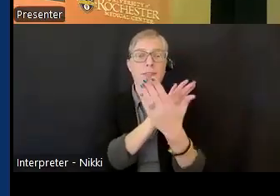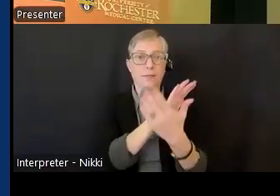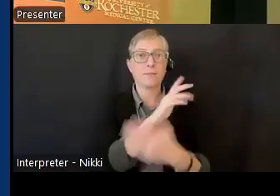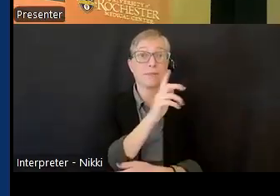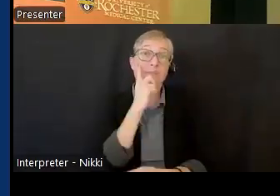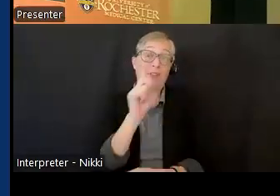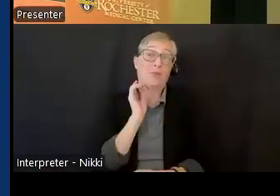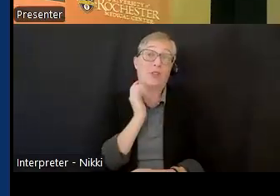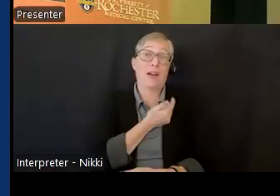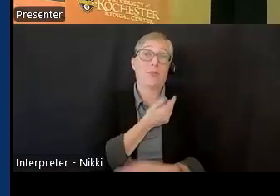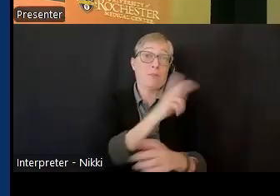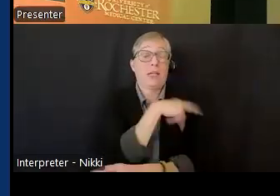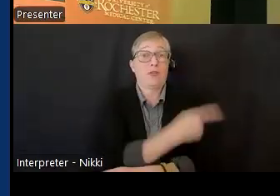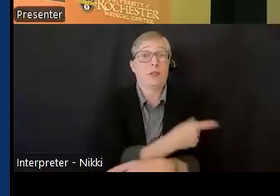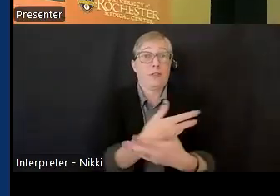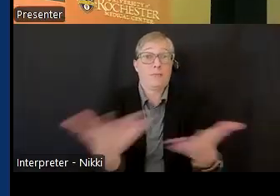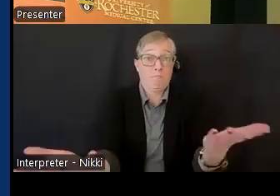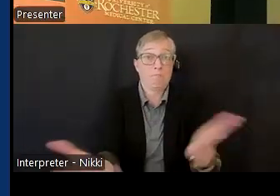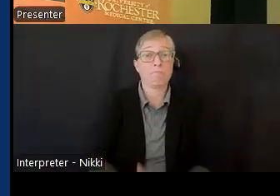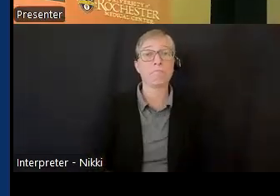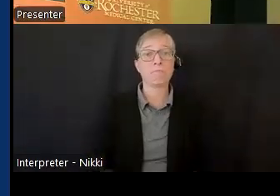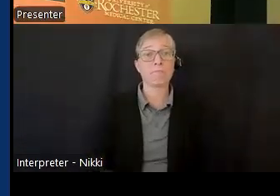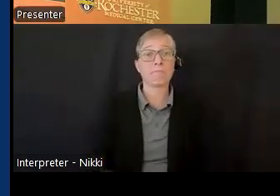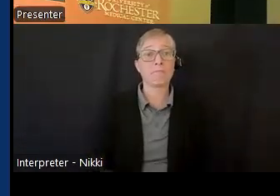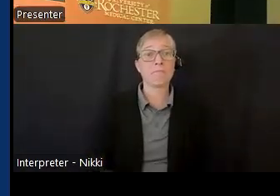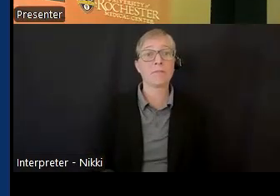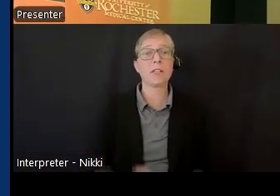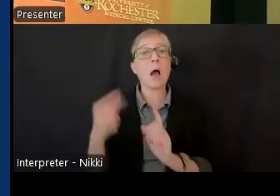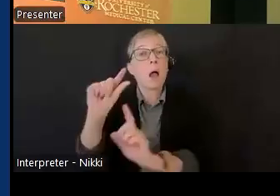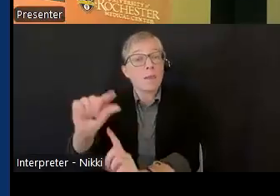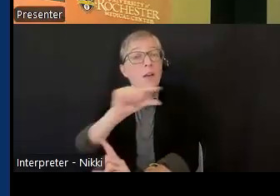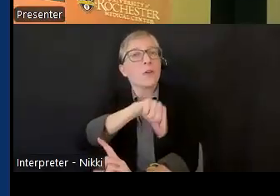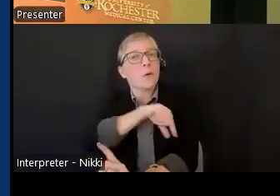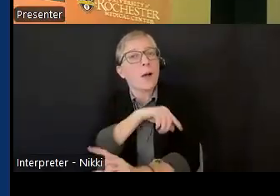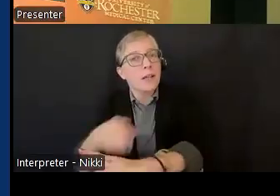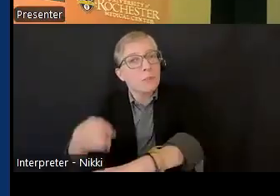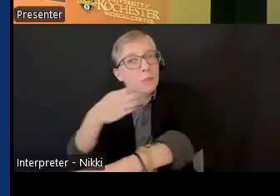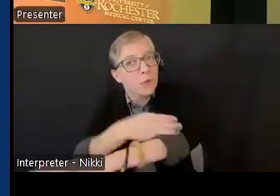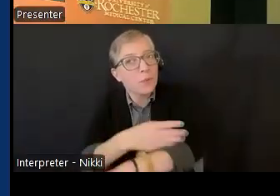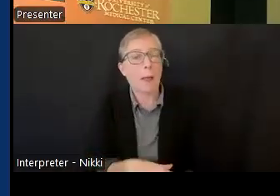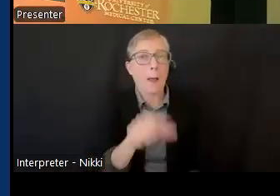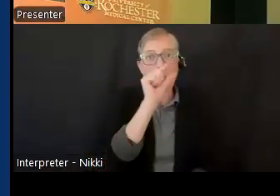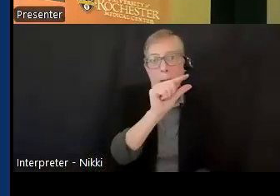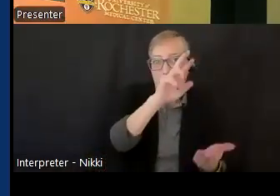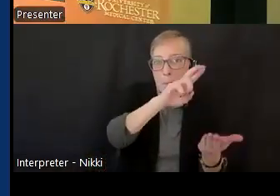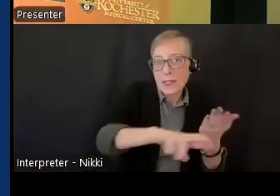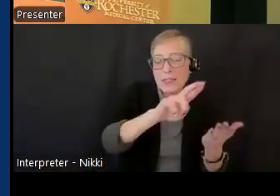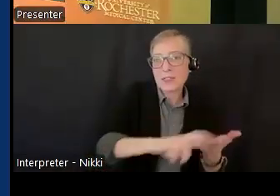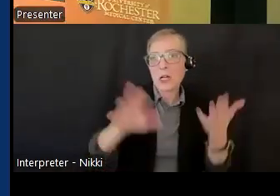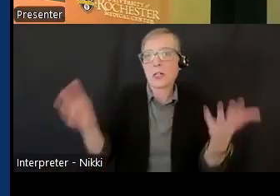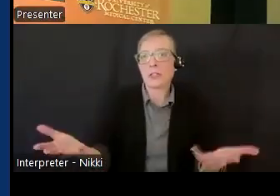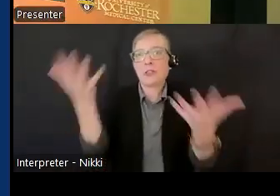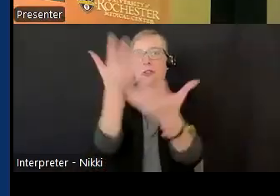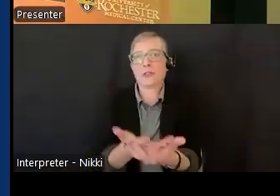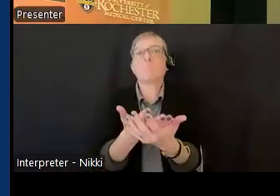patients. So a little bit of quality improvement, a little bit of research, and what we hope to be a really